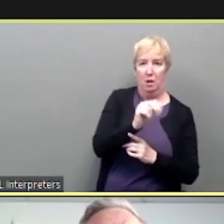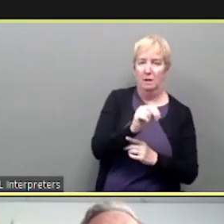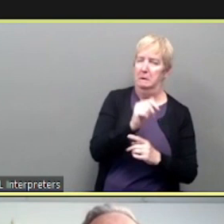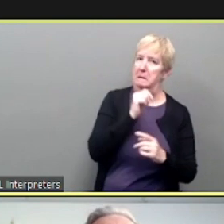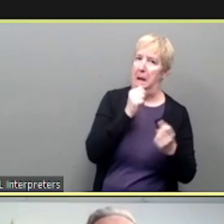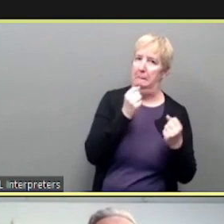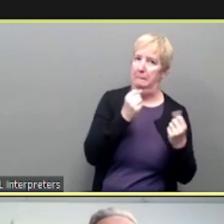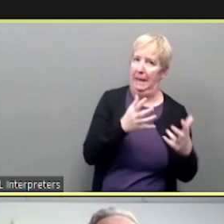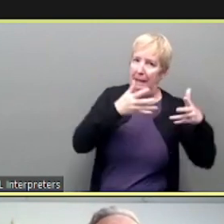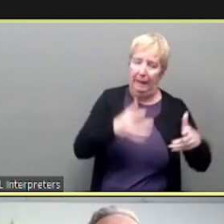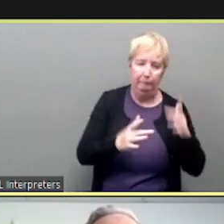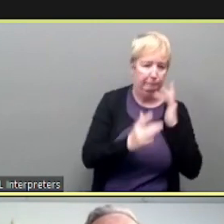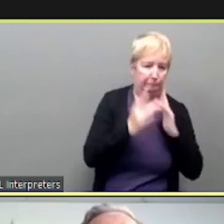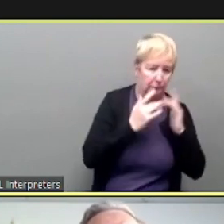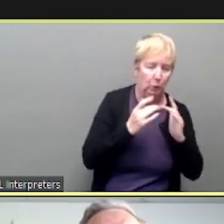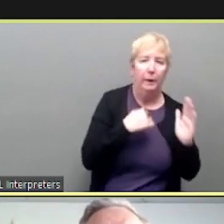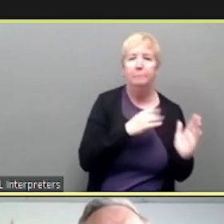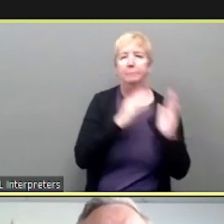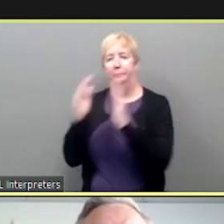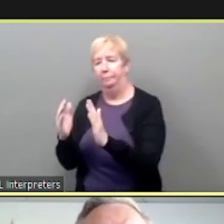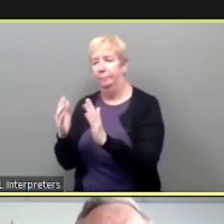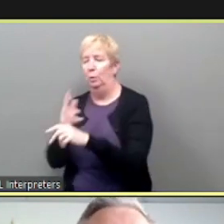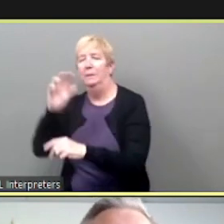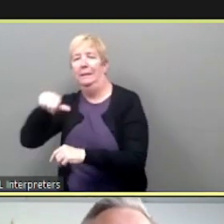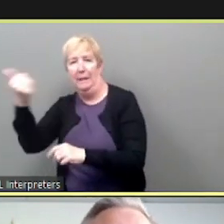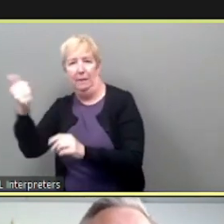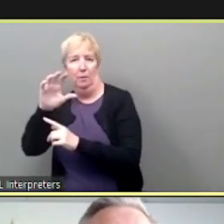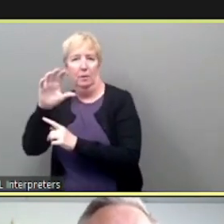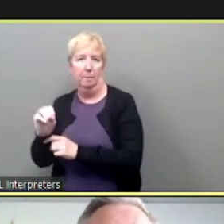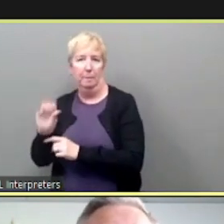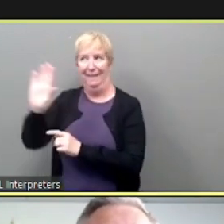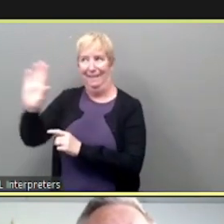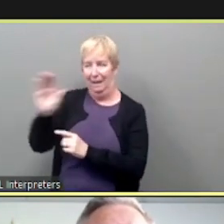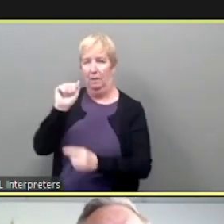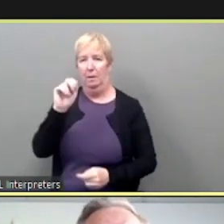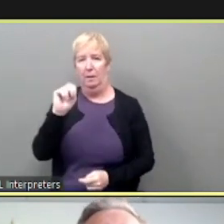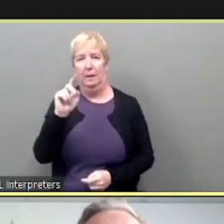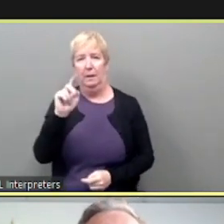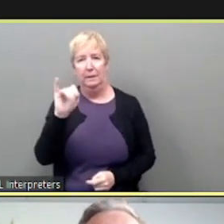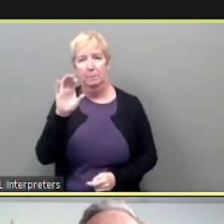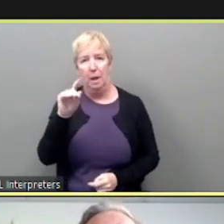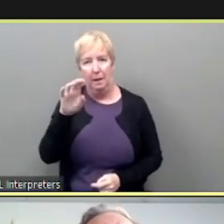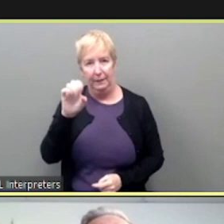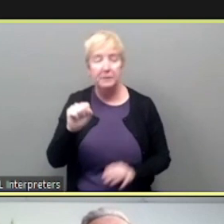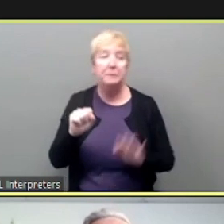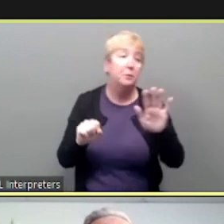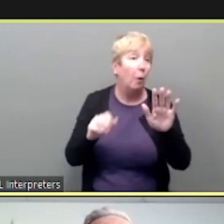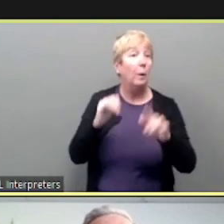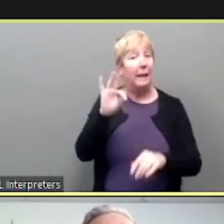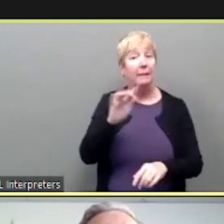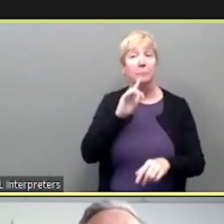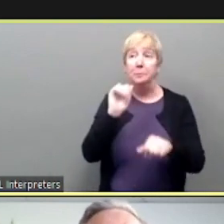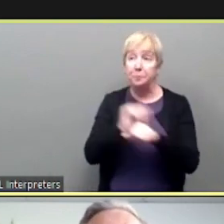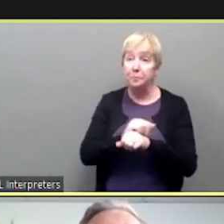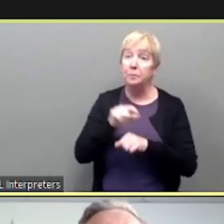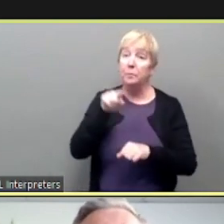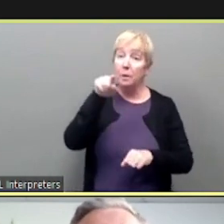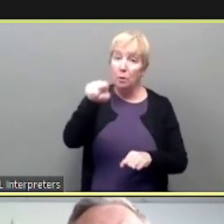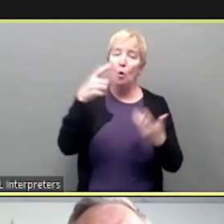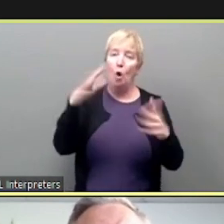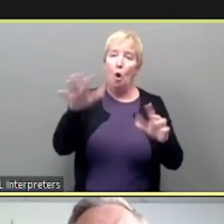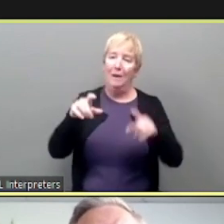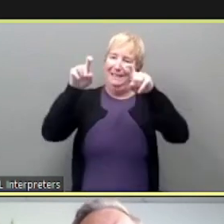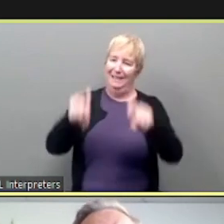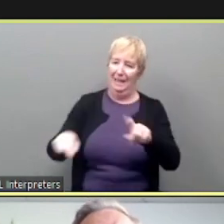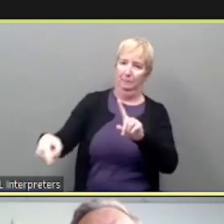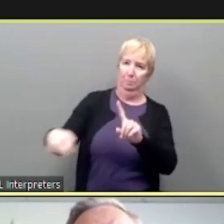Again, if you have symptoms of COVID and you're COVID positive by a lab test, you're over 64 or